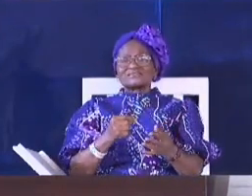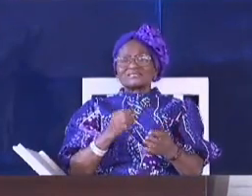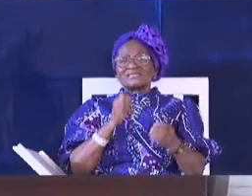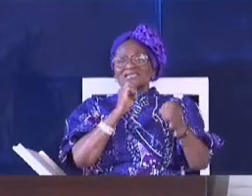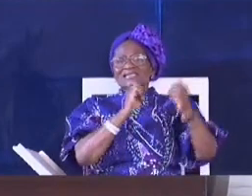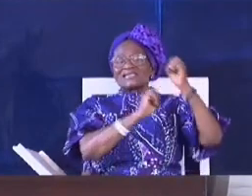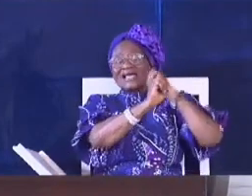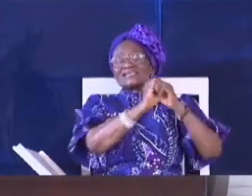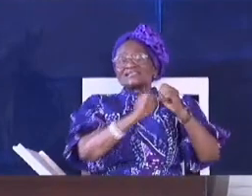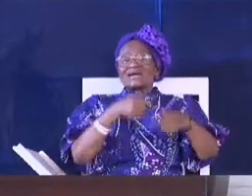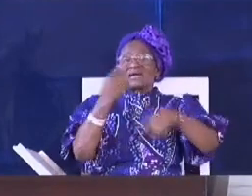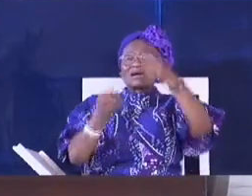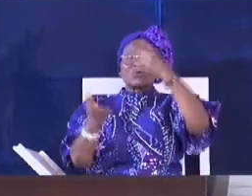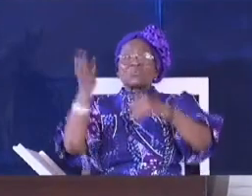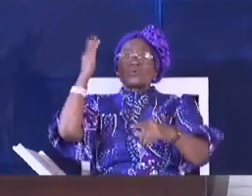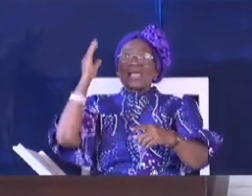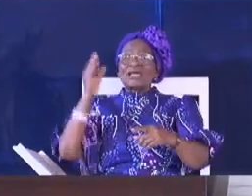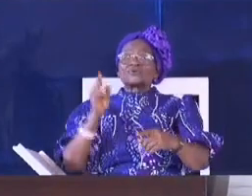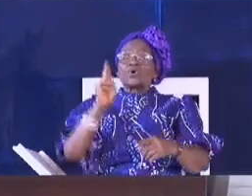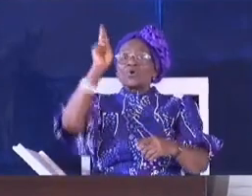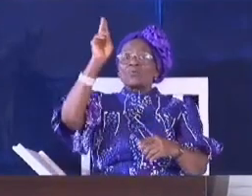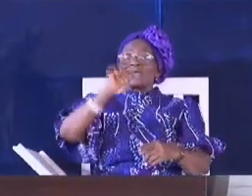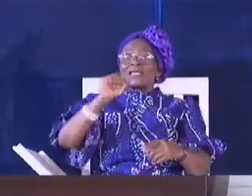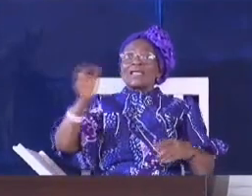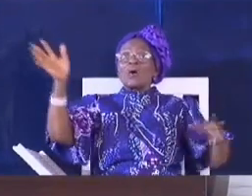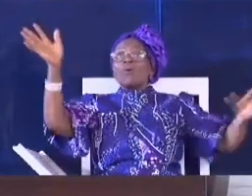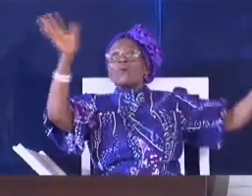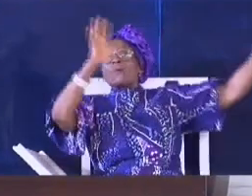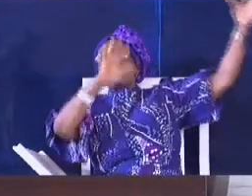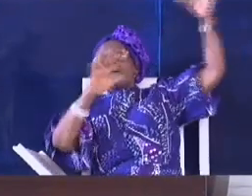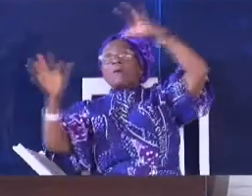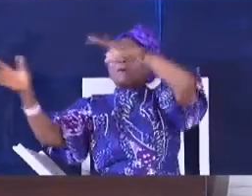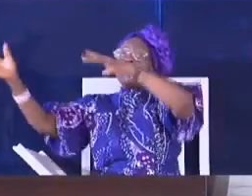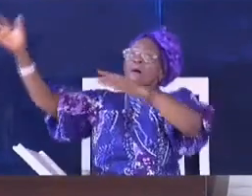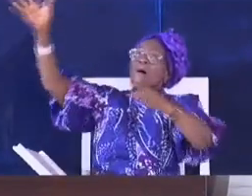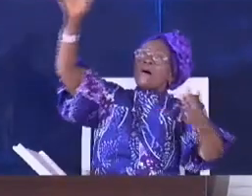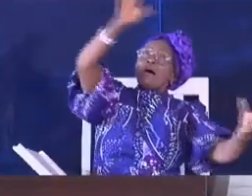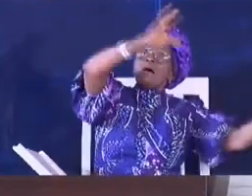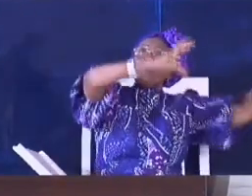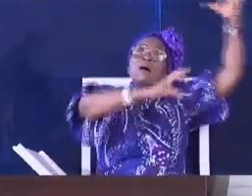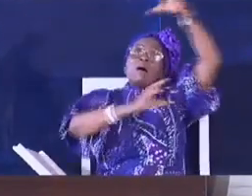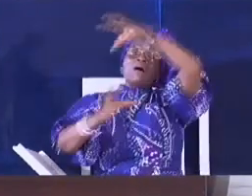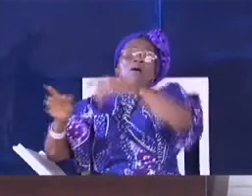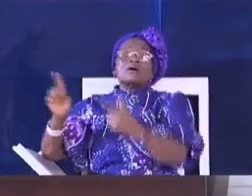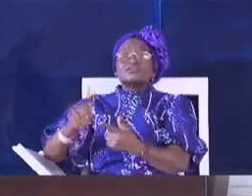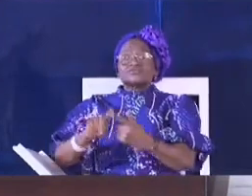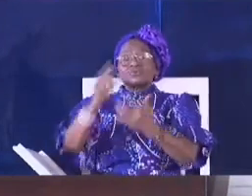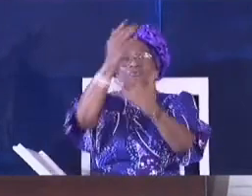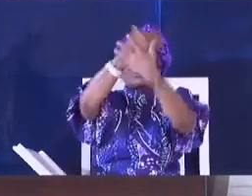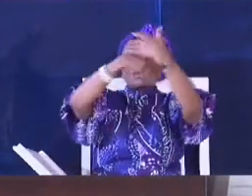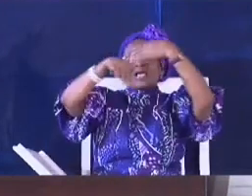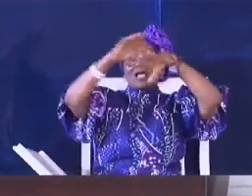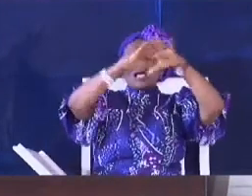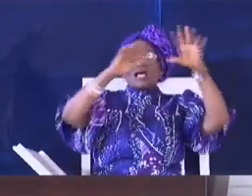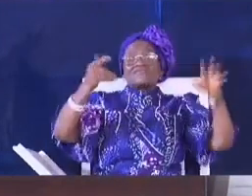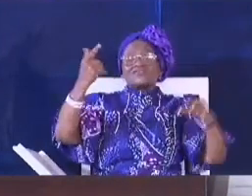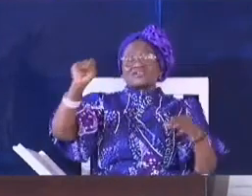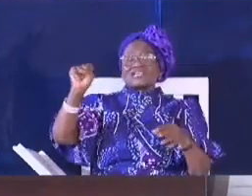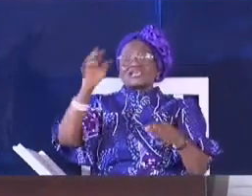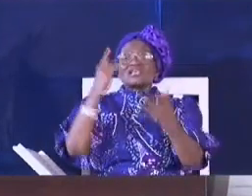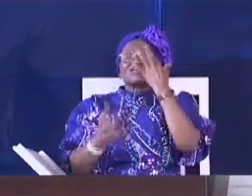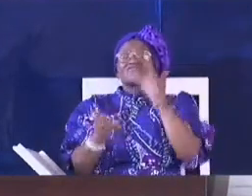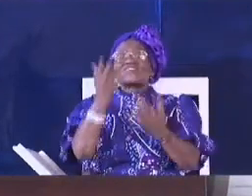Elijah went up by a wild wind to heaven. The fire and the